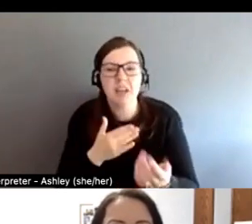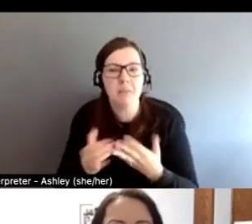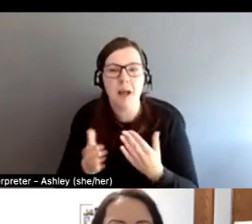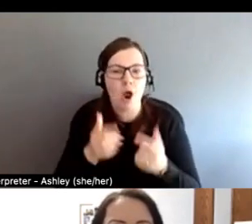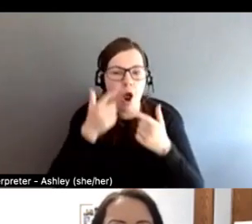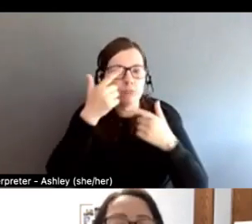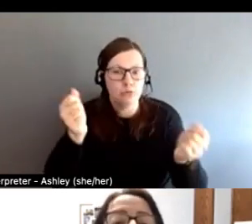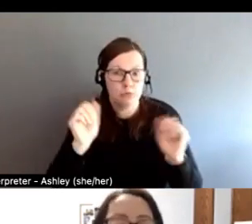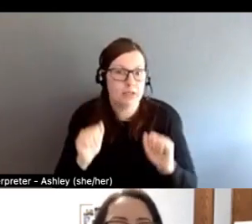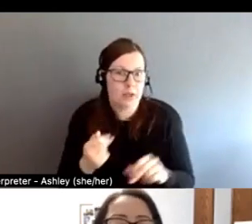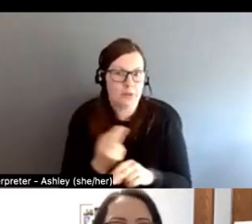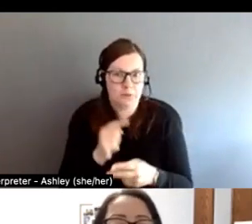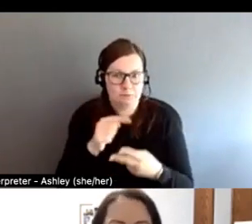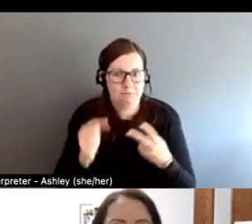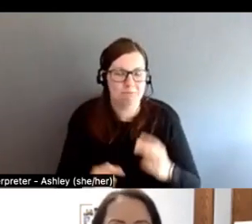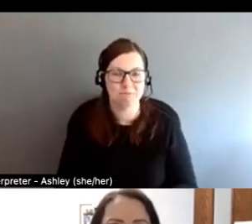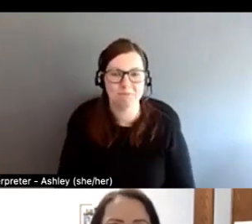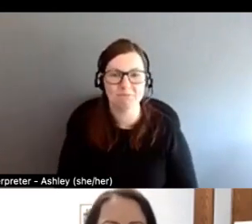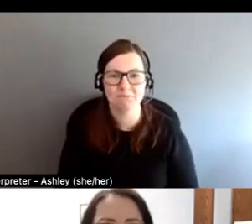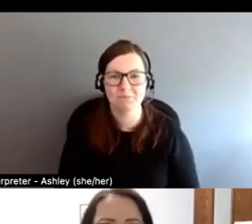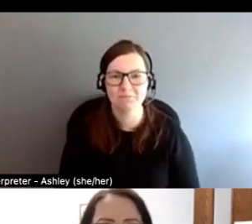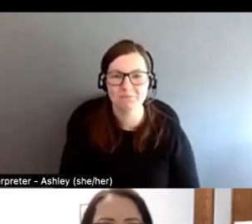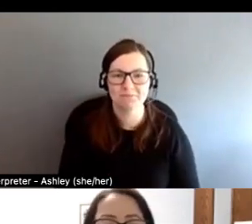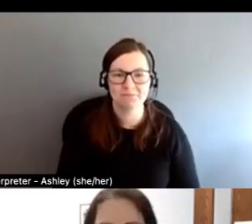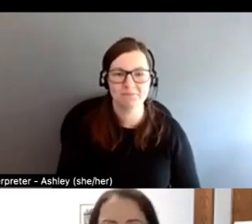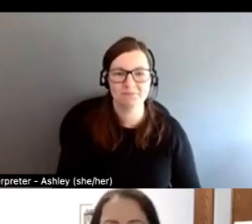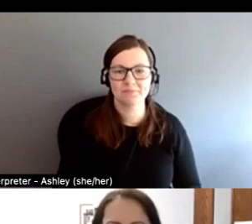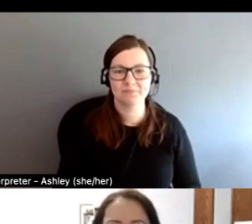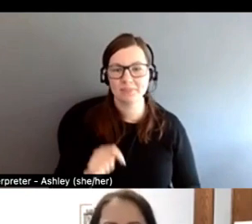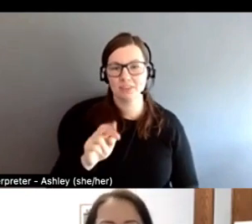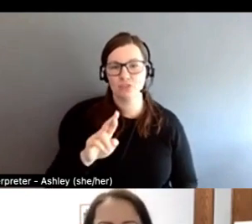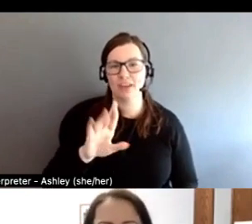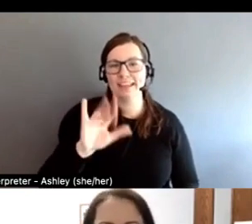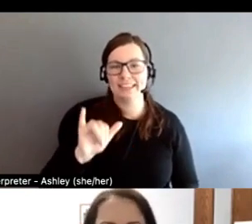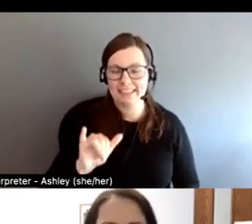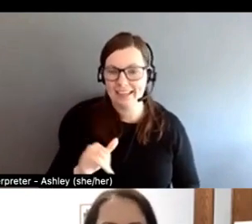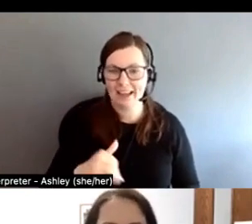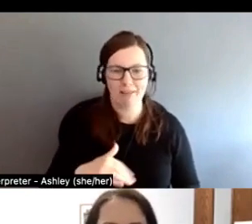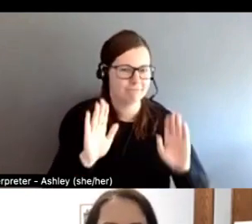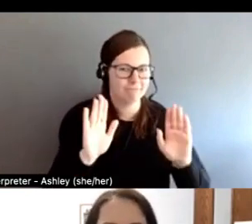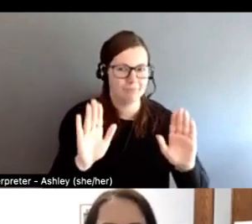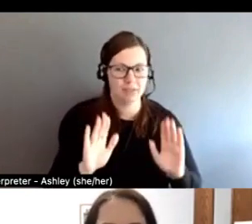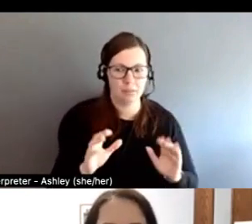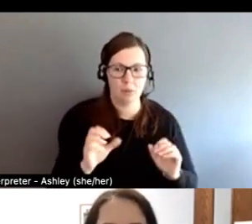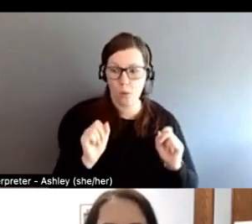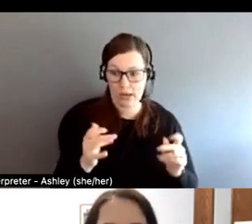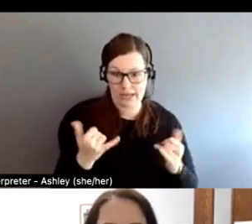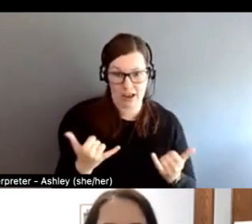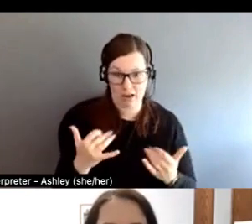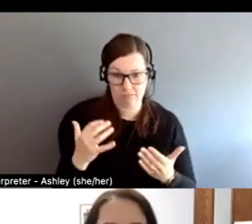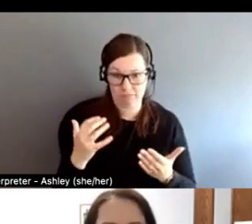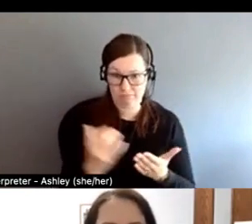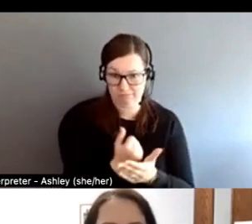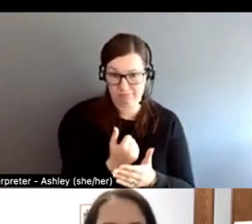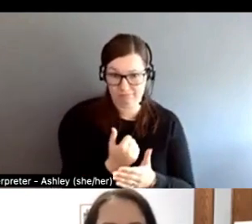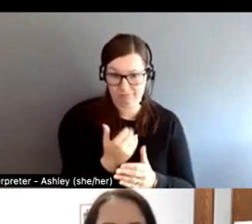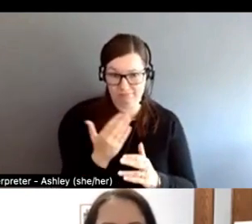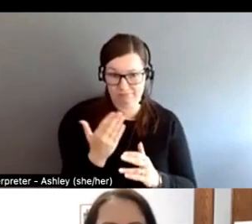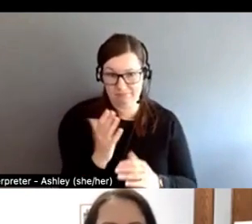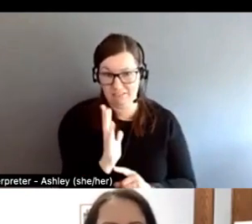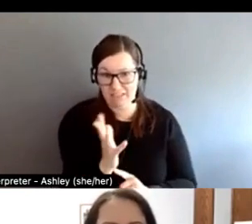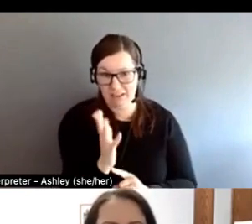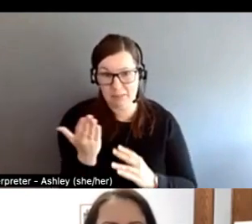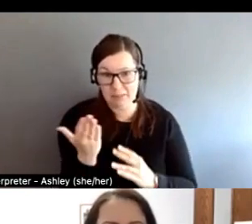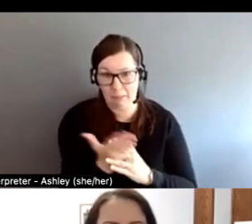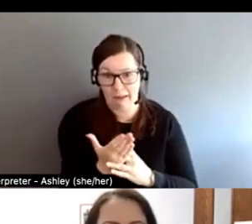Excellent. Okay. So should we take a little break? Because everybody need to stand up. Yeah,